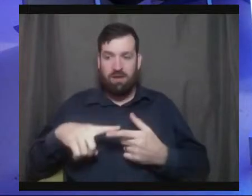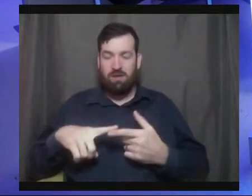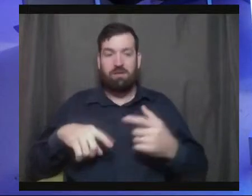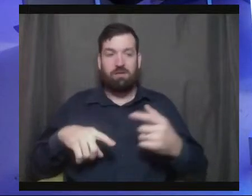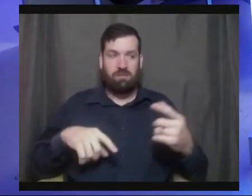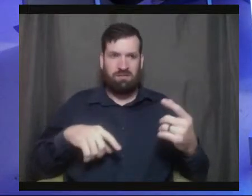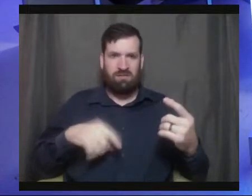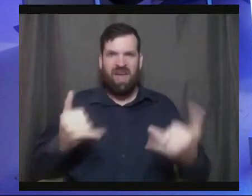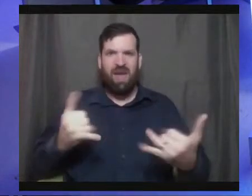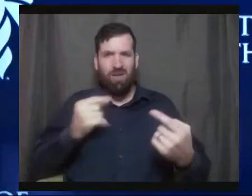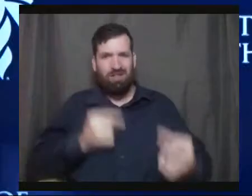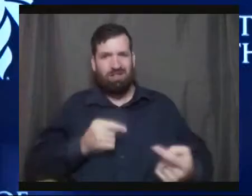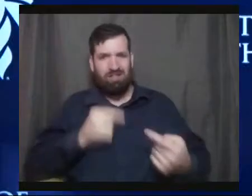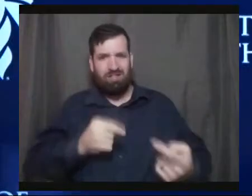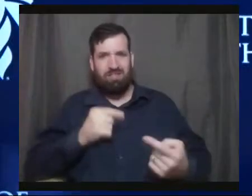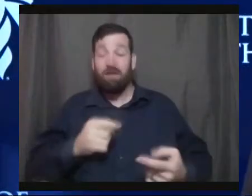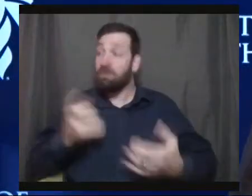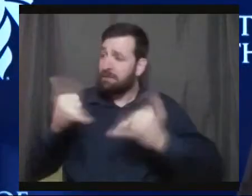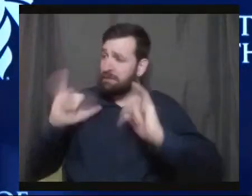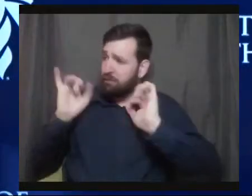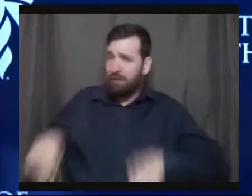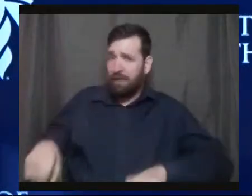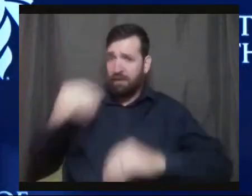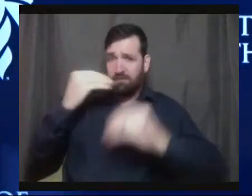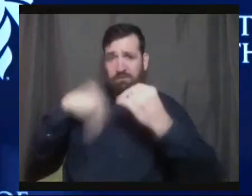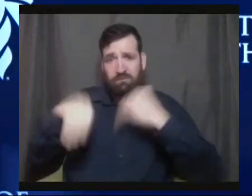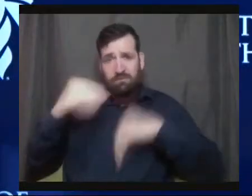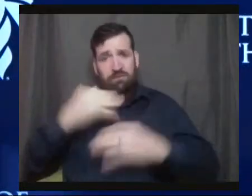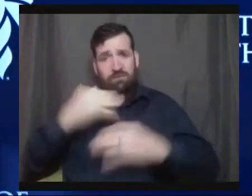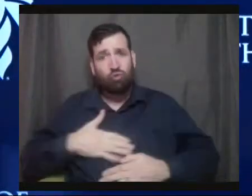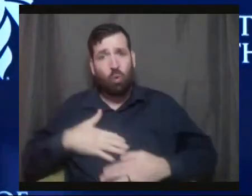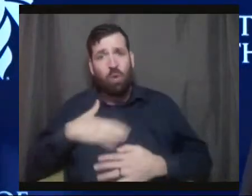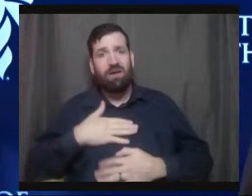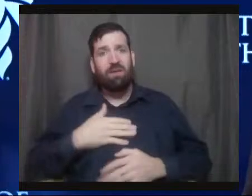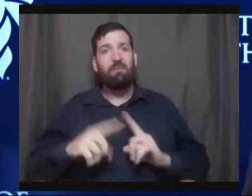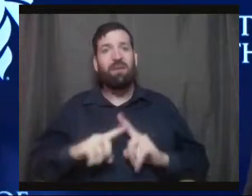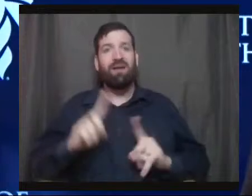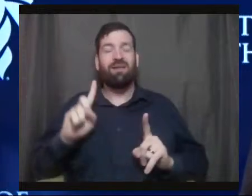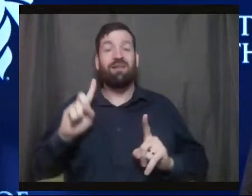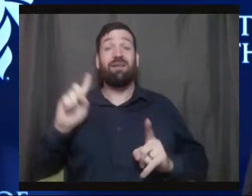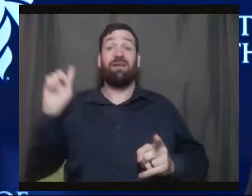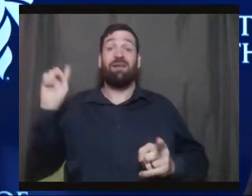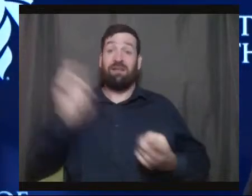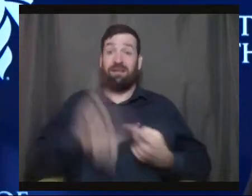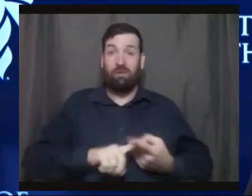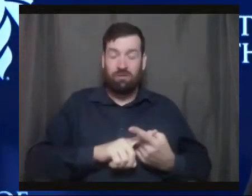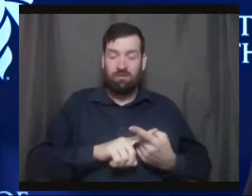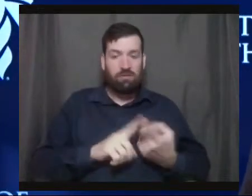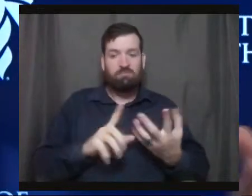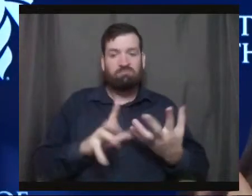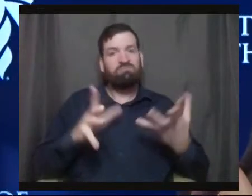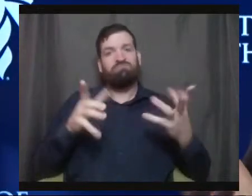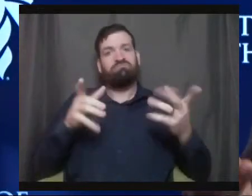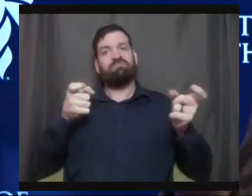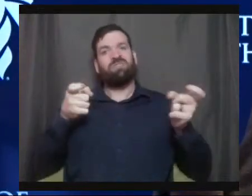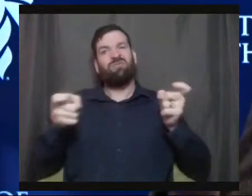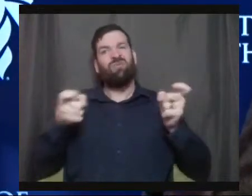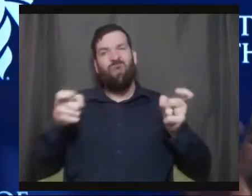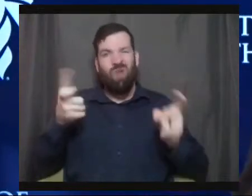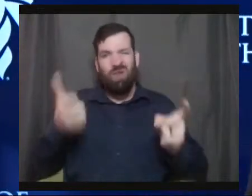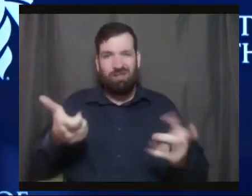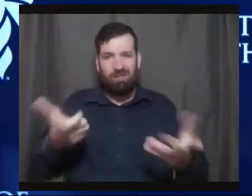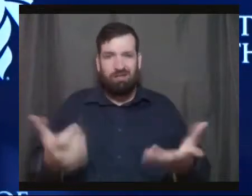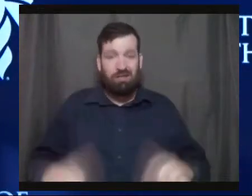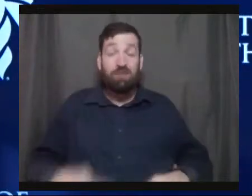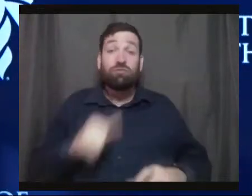now. You still get to enjoy it. You just get to a point in your life where you're regulated, and don't forget